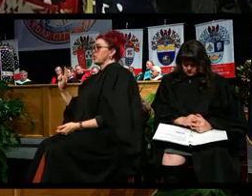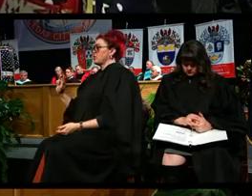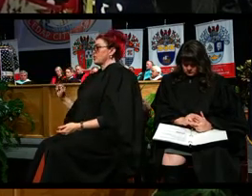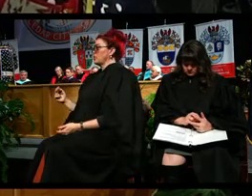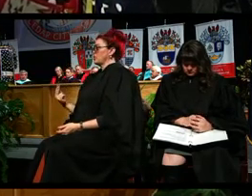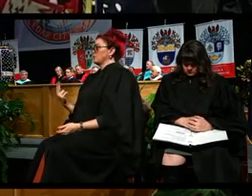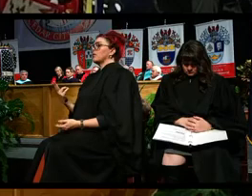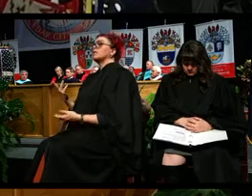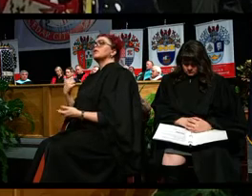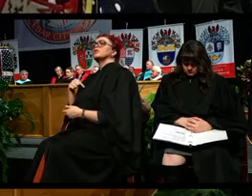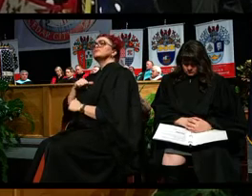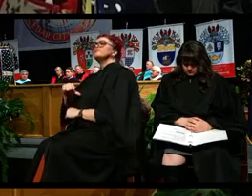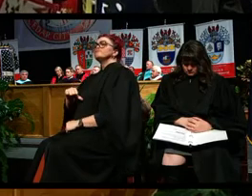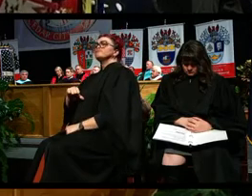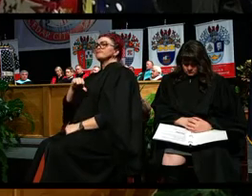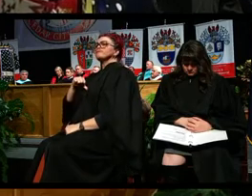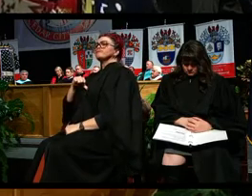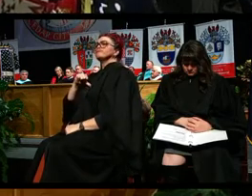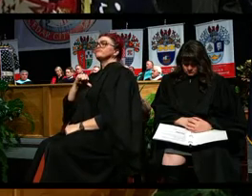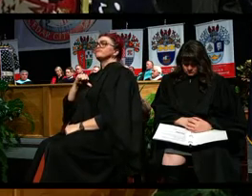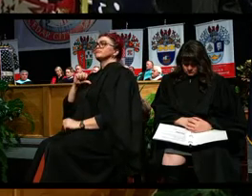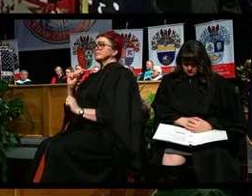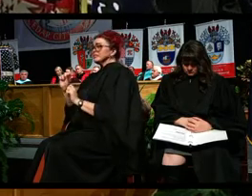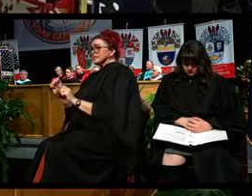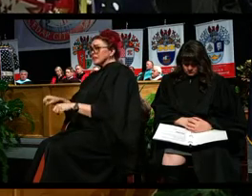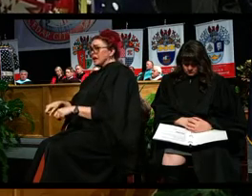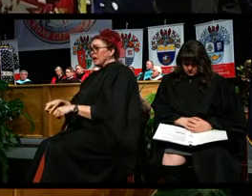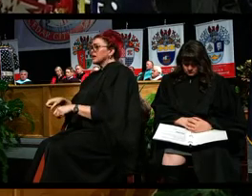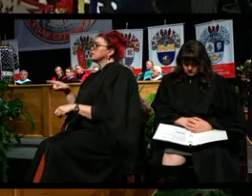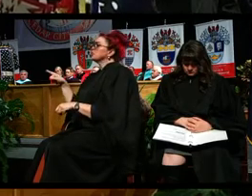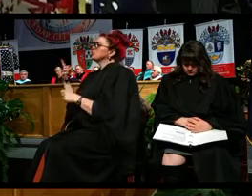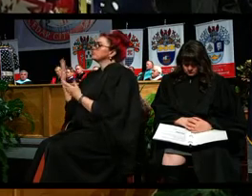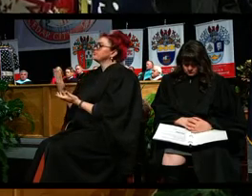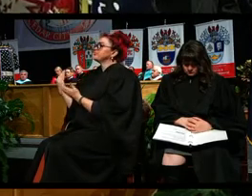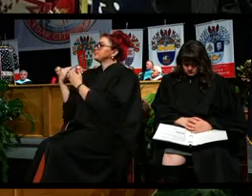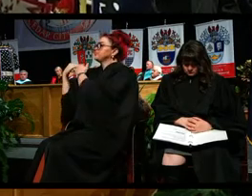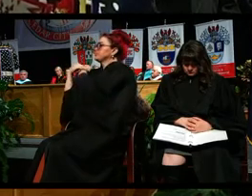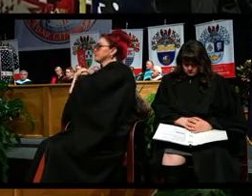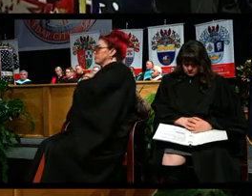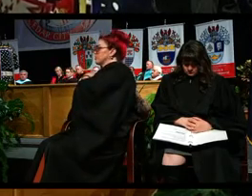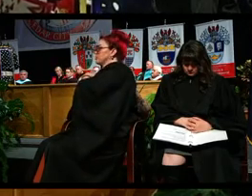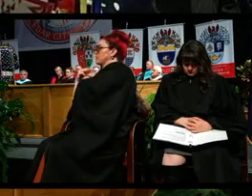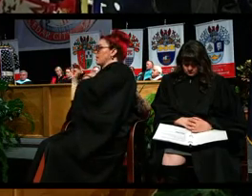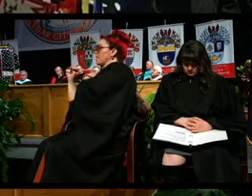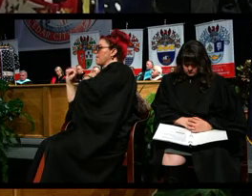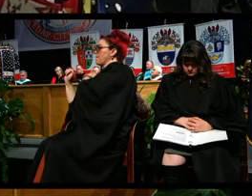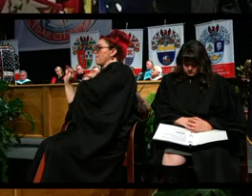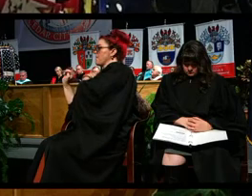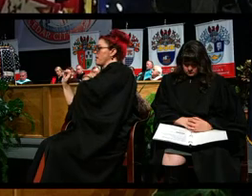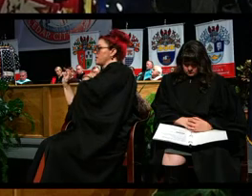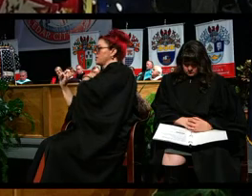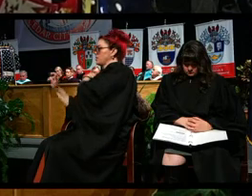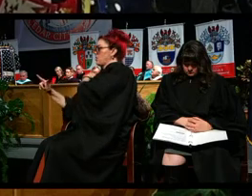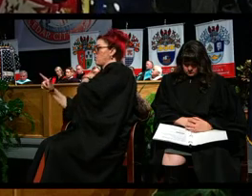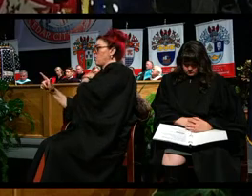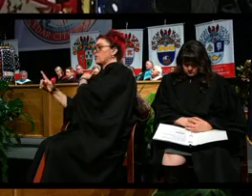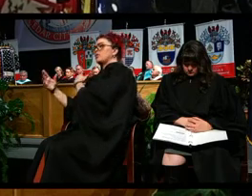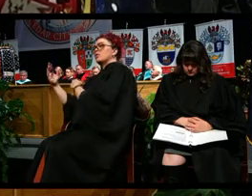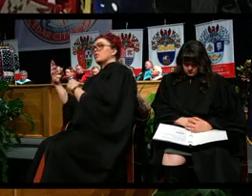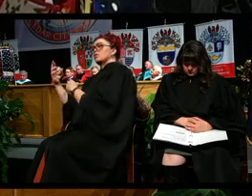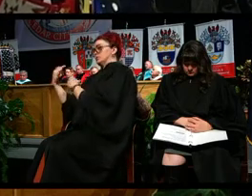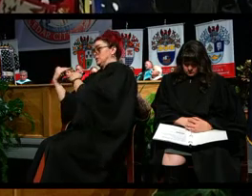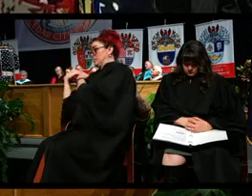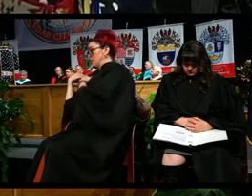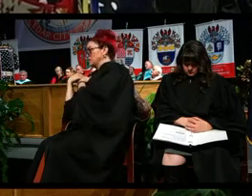we can all be proud that you carry this mantle. This responsibility hangs on all of